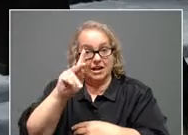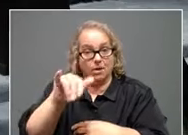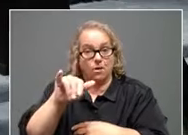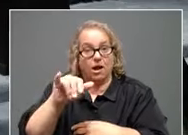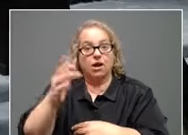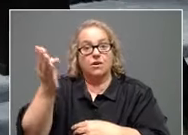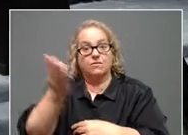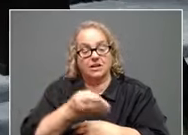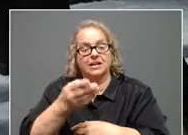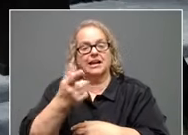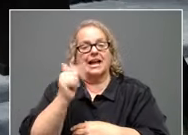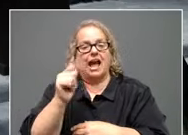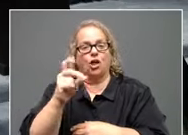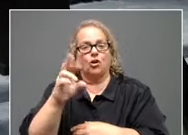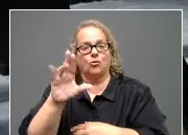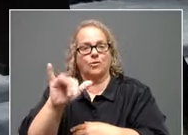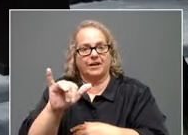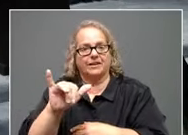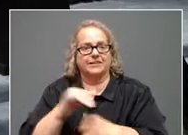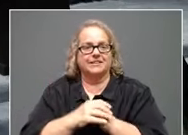governor.ky.gov/gallery. And I will tell you, I mean,